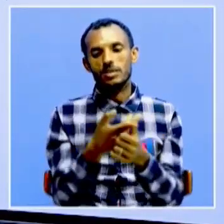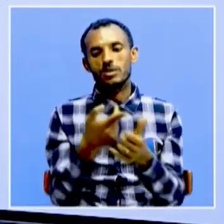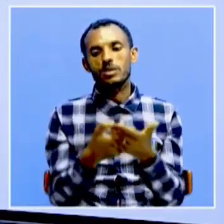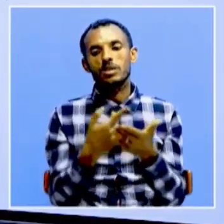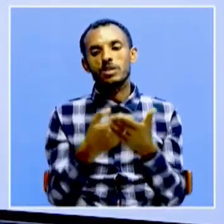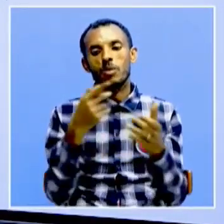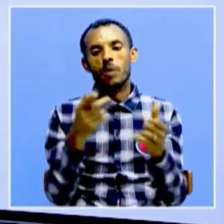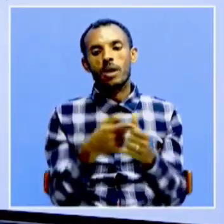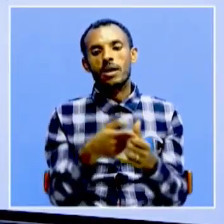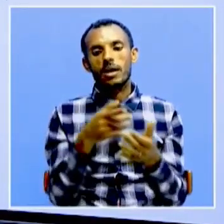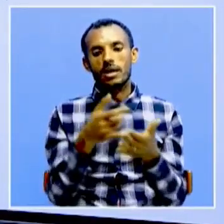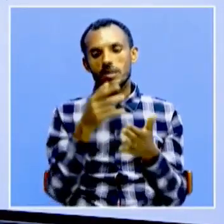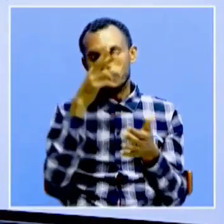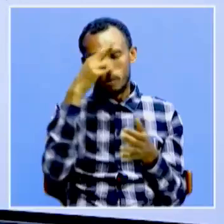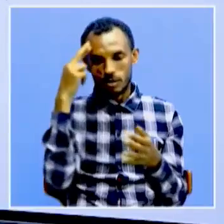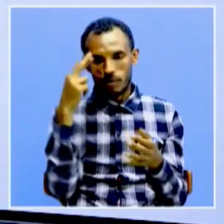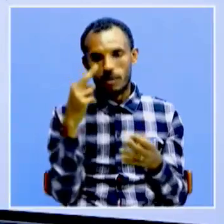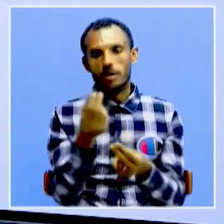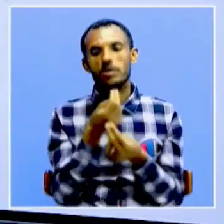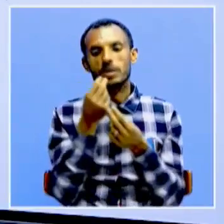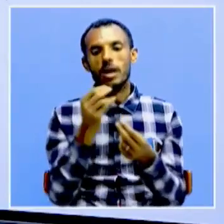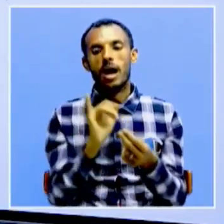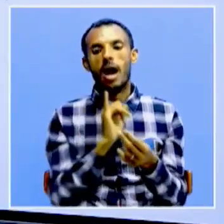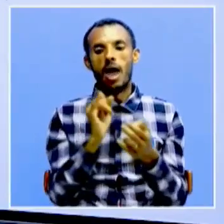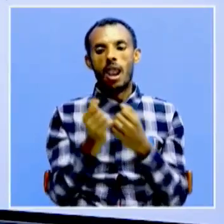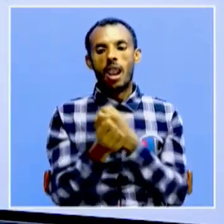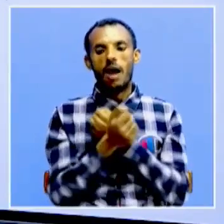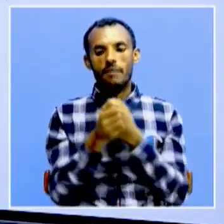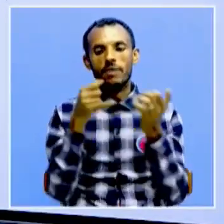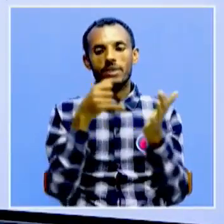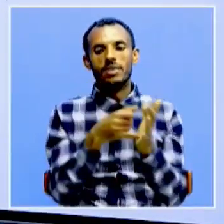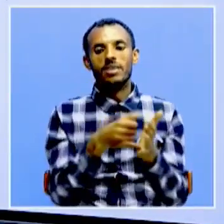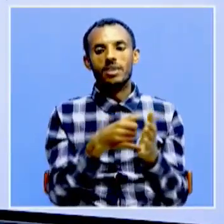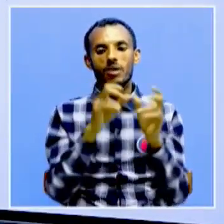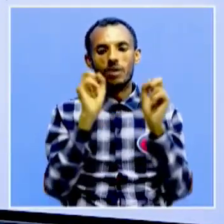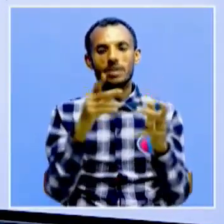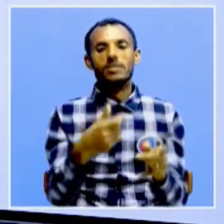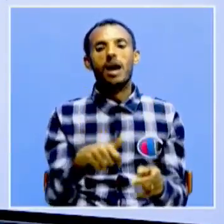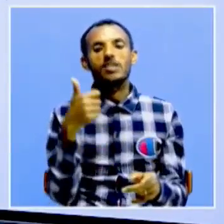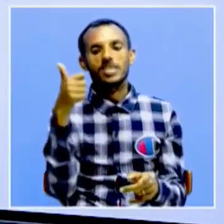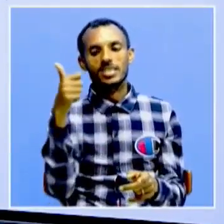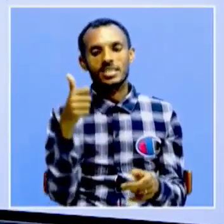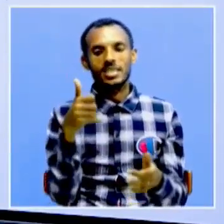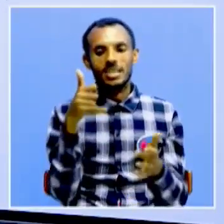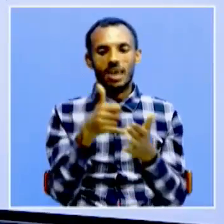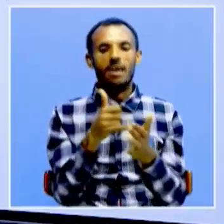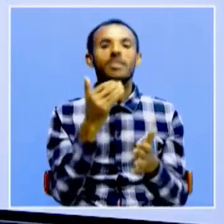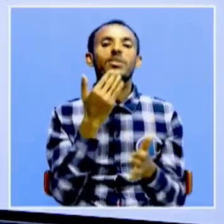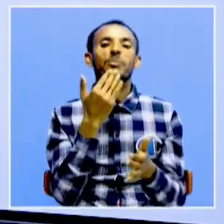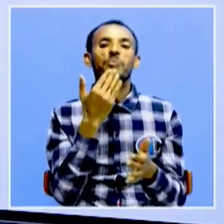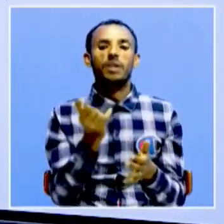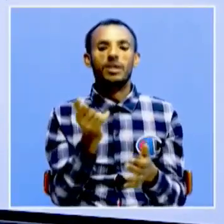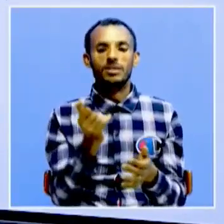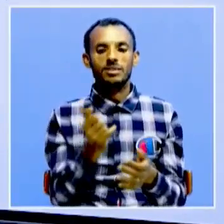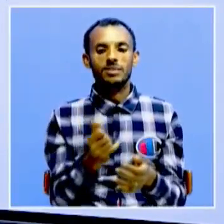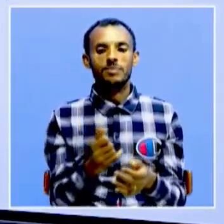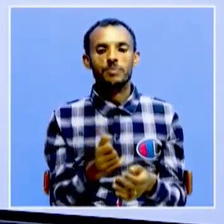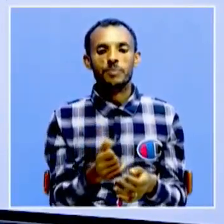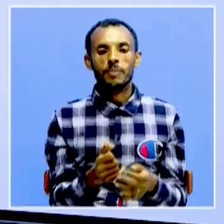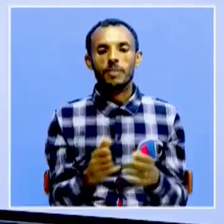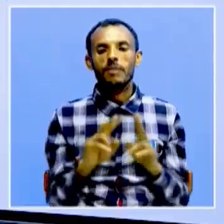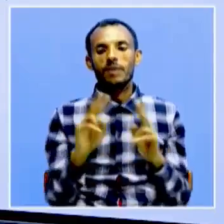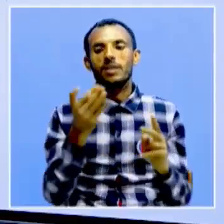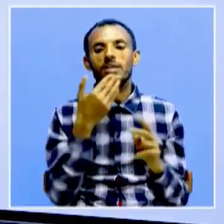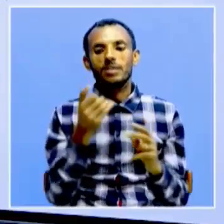Yeah? It's because of the nutrients that I love it, right? Okay, the other, it tastes delicious. This